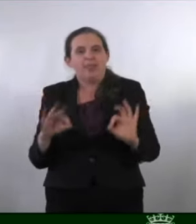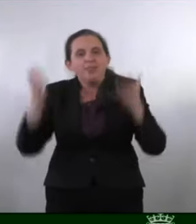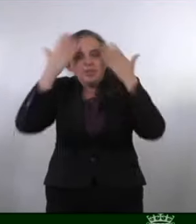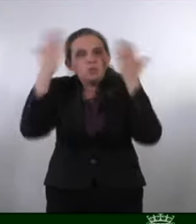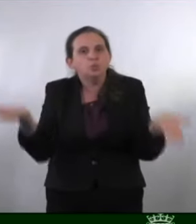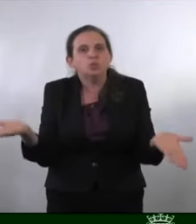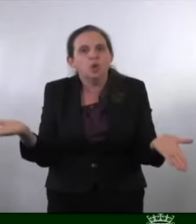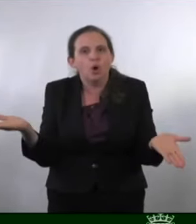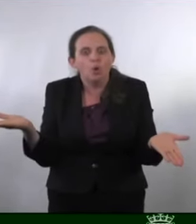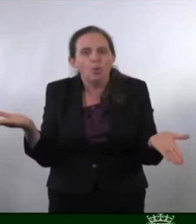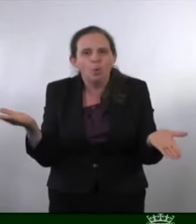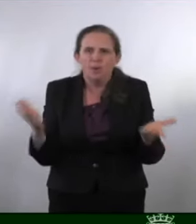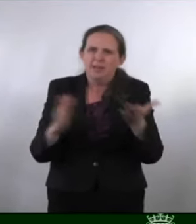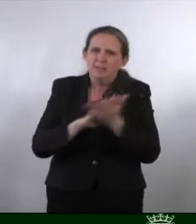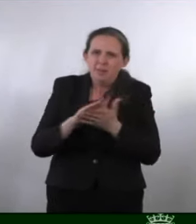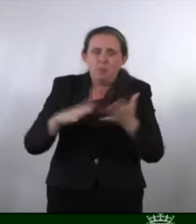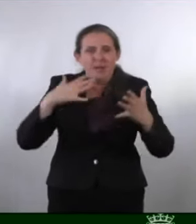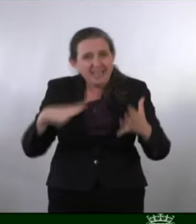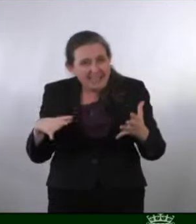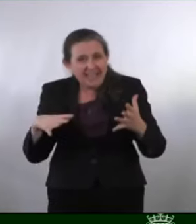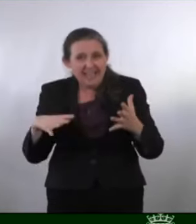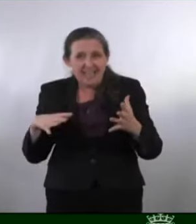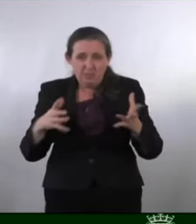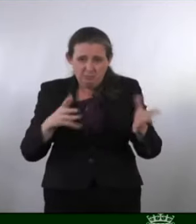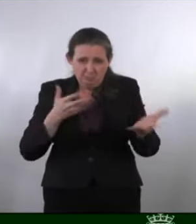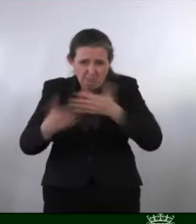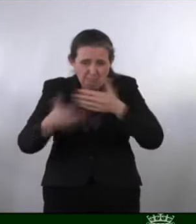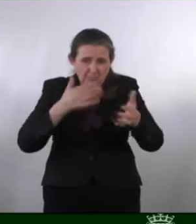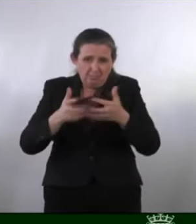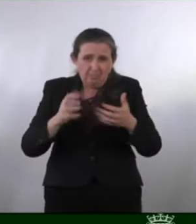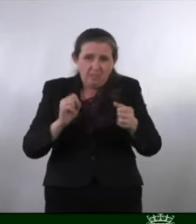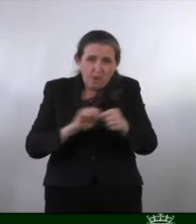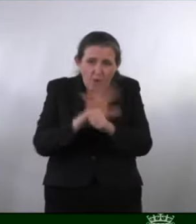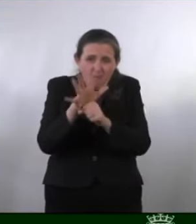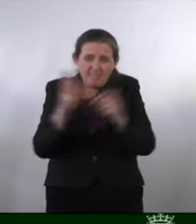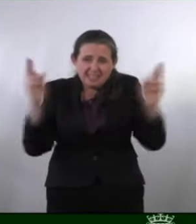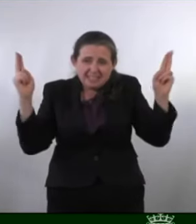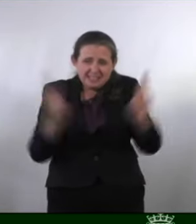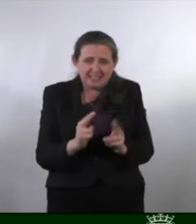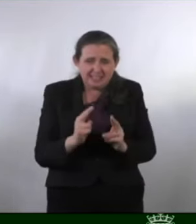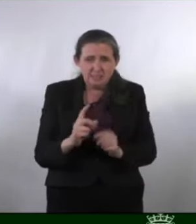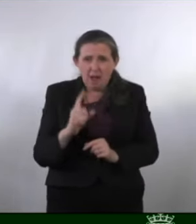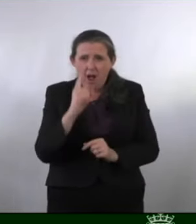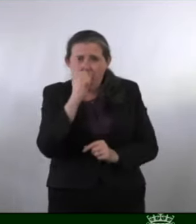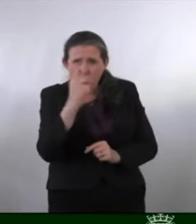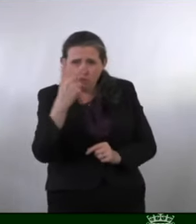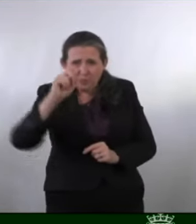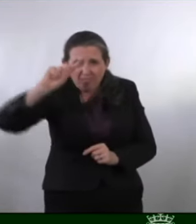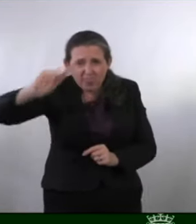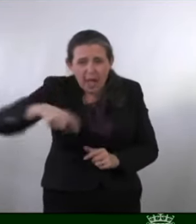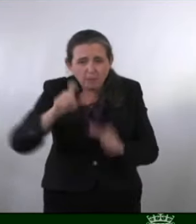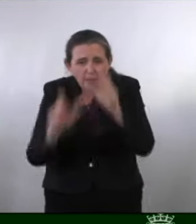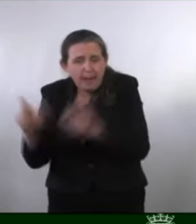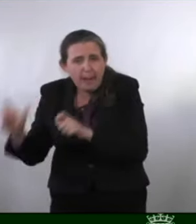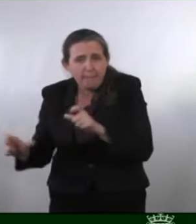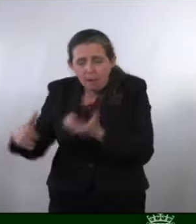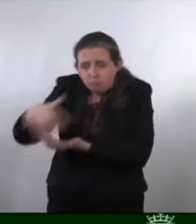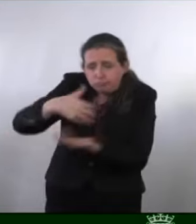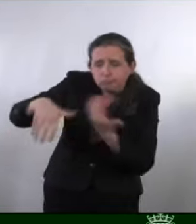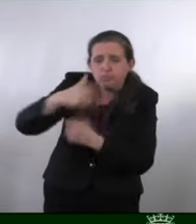likelihood of getting the virus under control when 120,000 people who should be self-isolating are moving around their communities is very